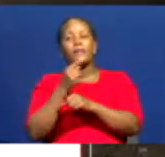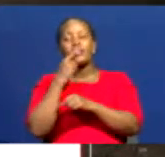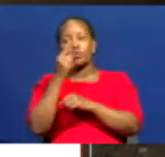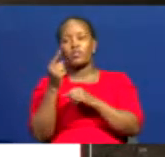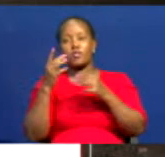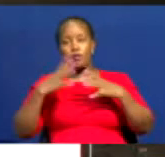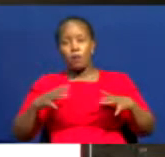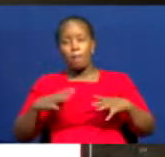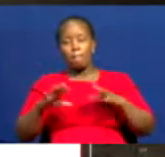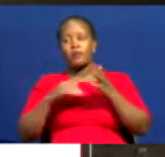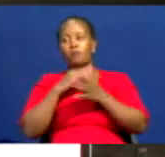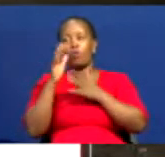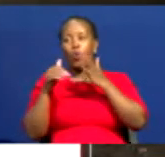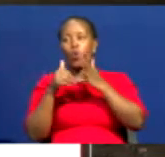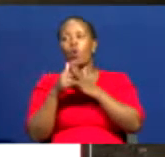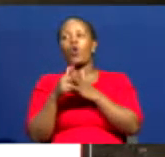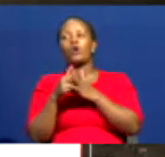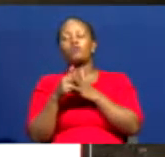evicted.